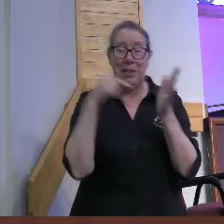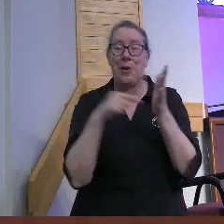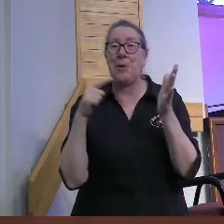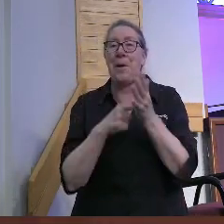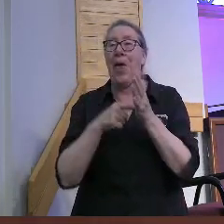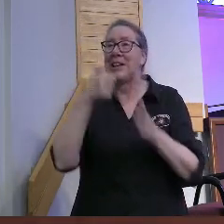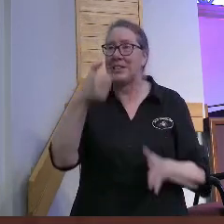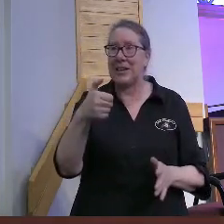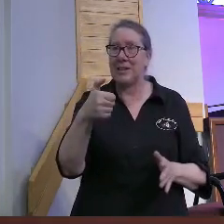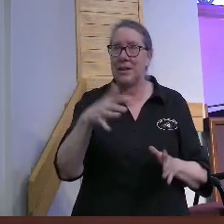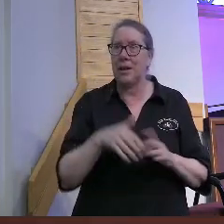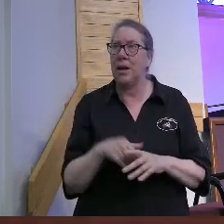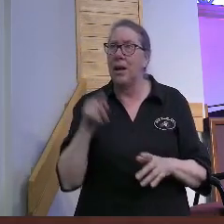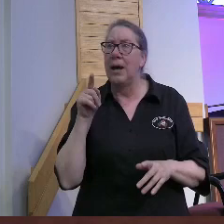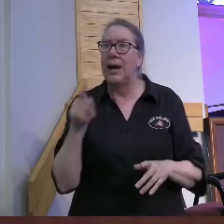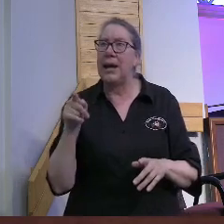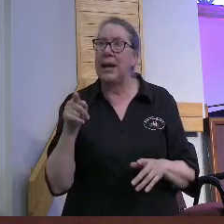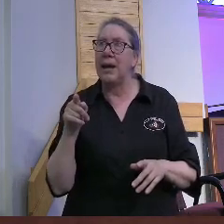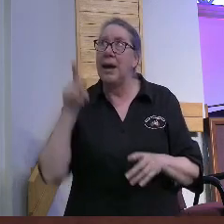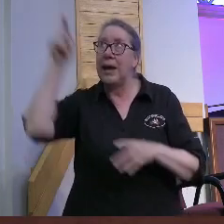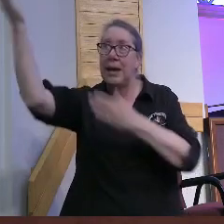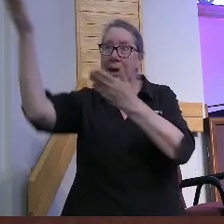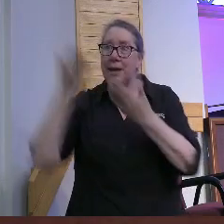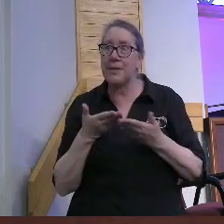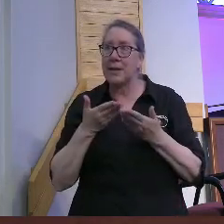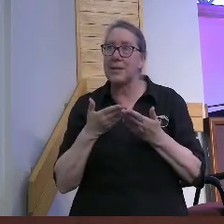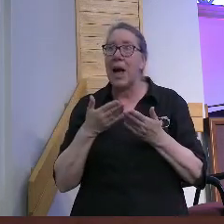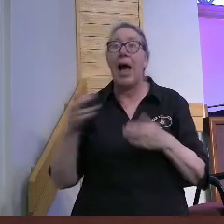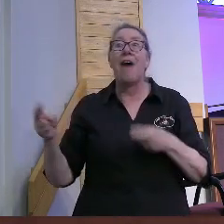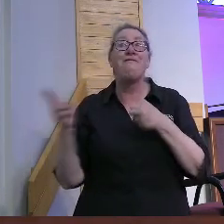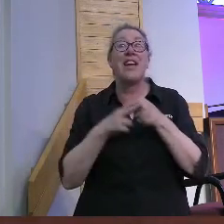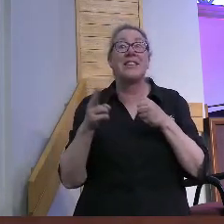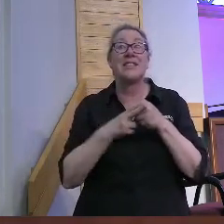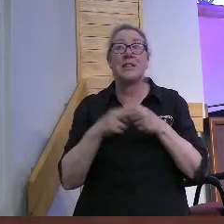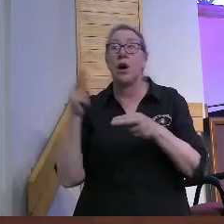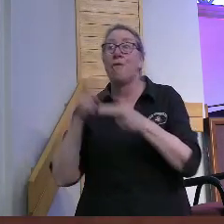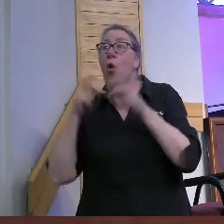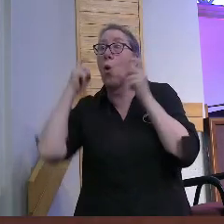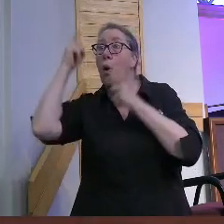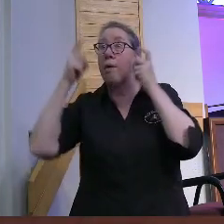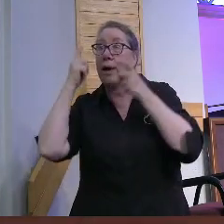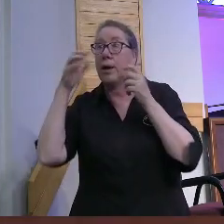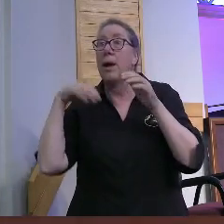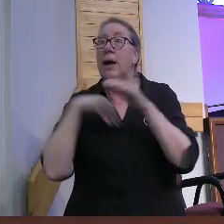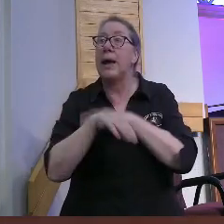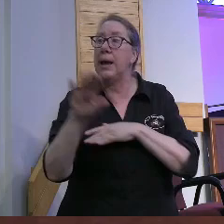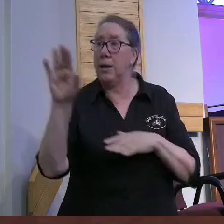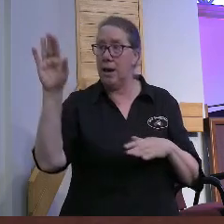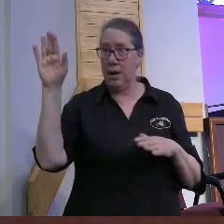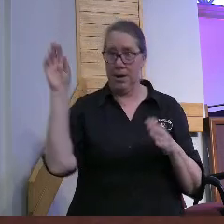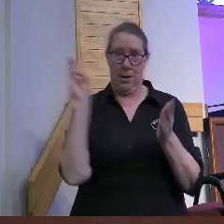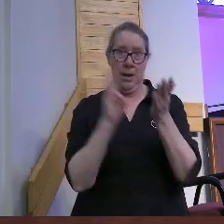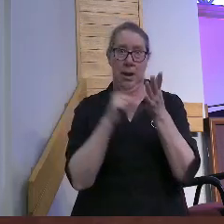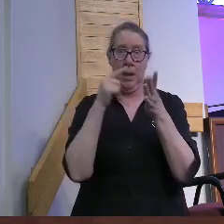for worry. He says, you don't have to worry. And here it is in verse 25. He tells us, don't worry about your